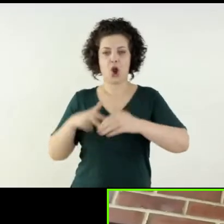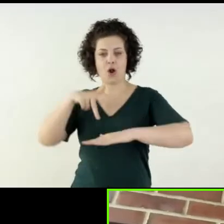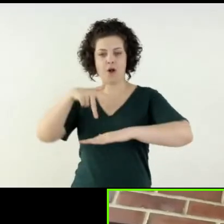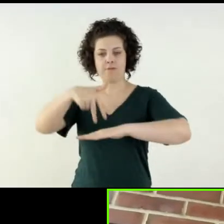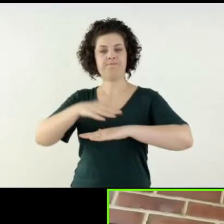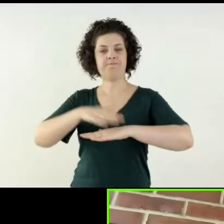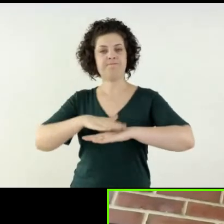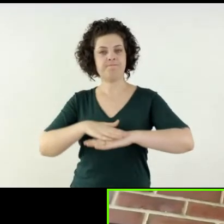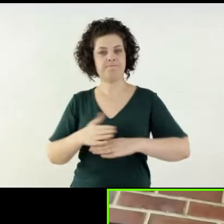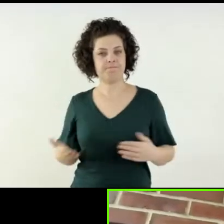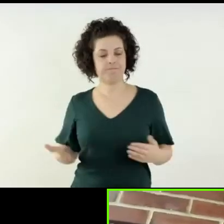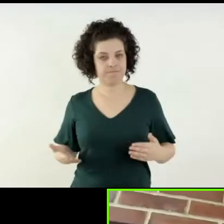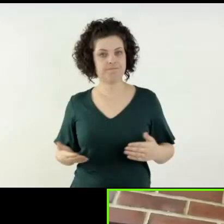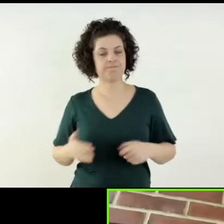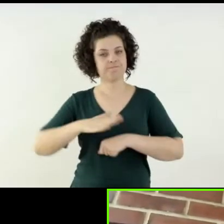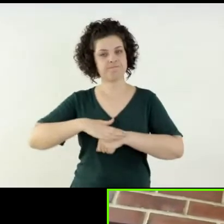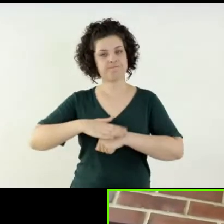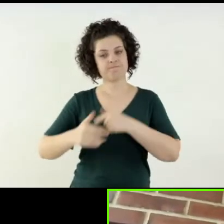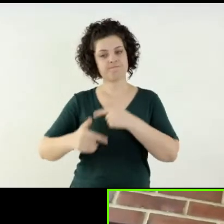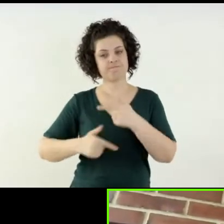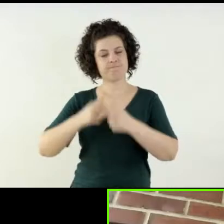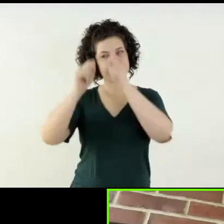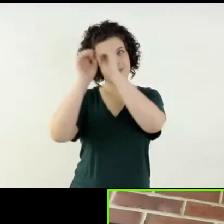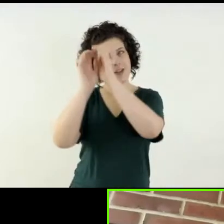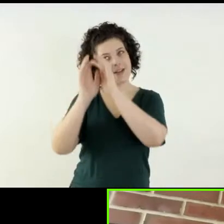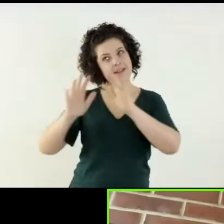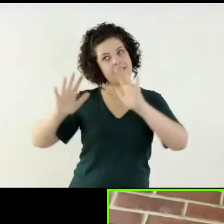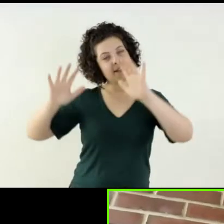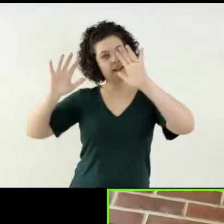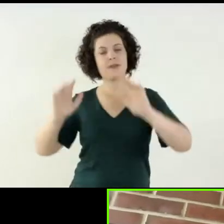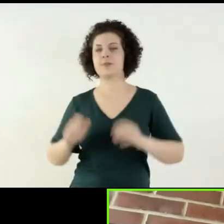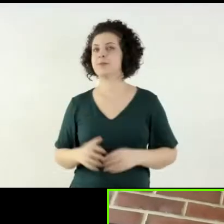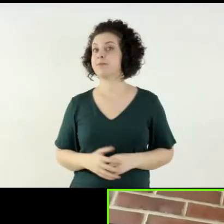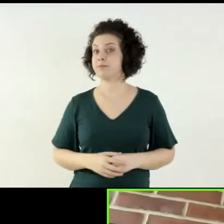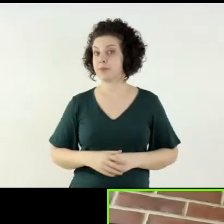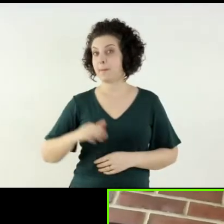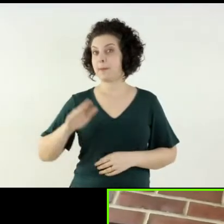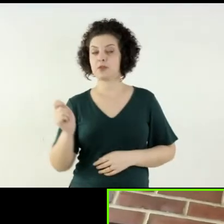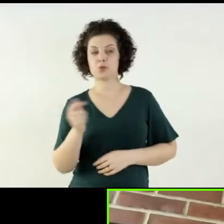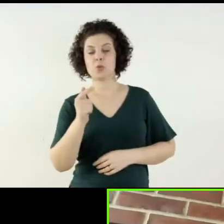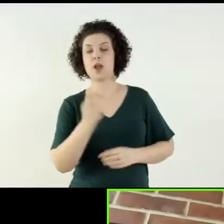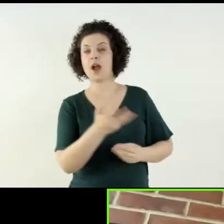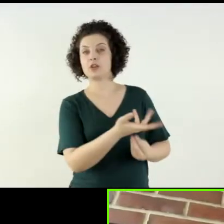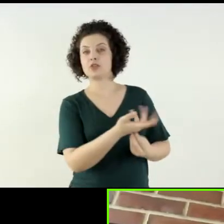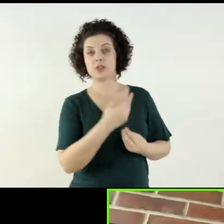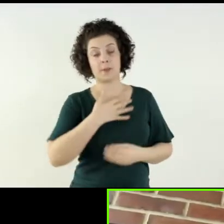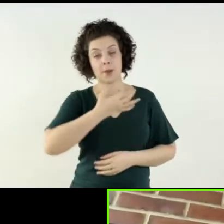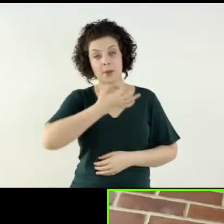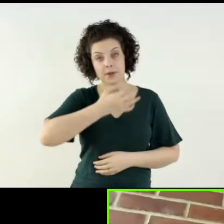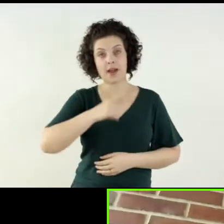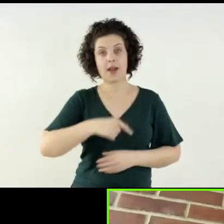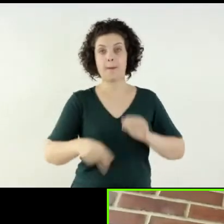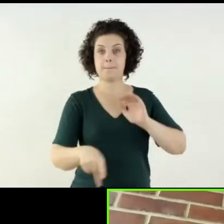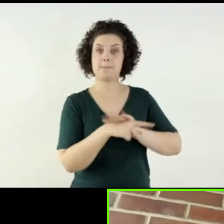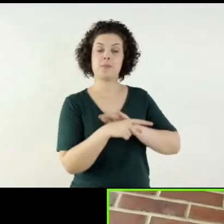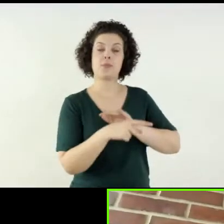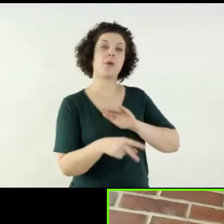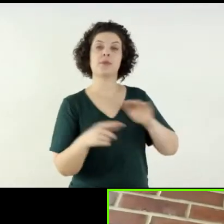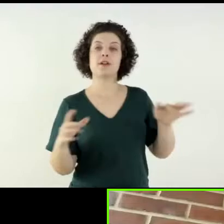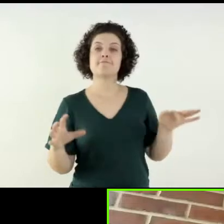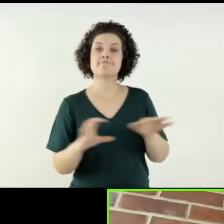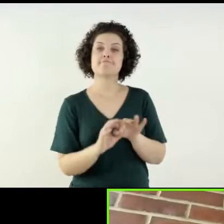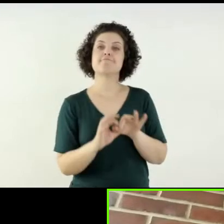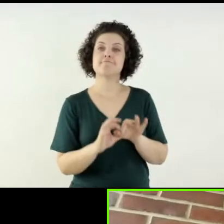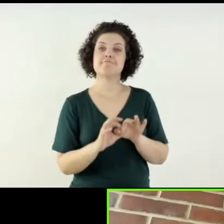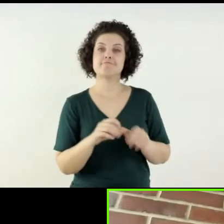work than artists? So for me, that's like a very interrelated charge. And it makes me feel really excited that I get to be an